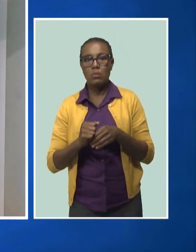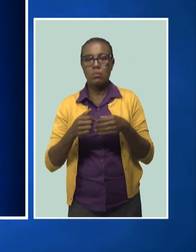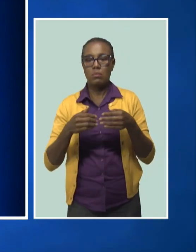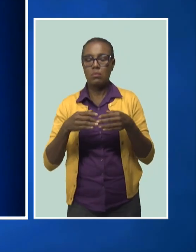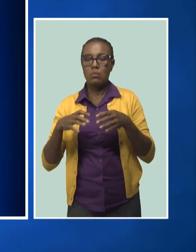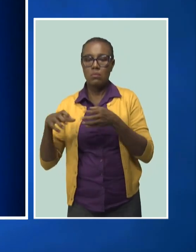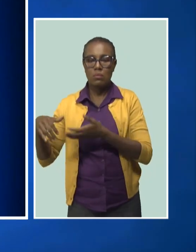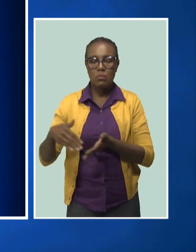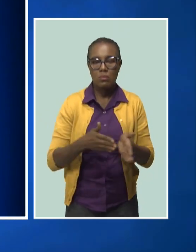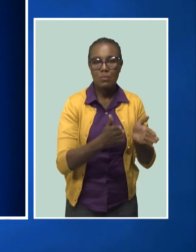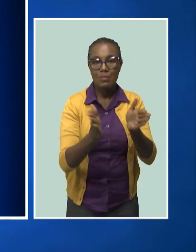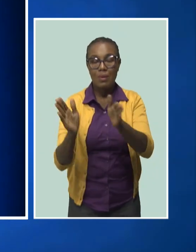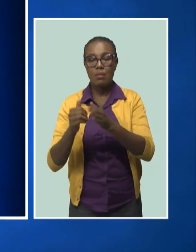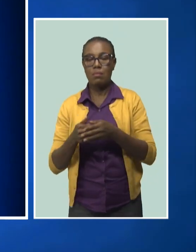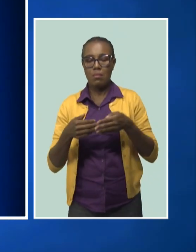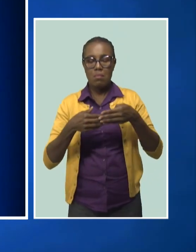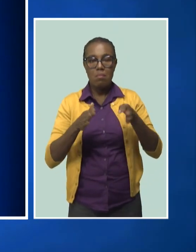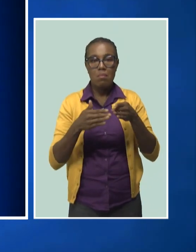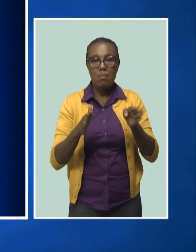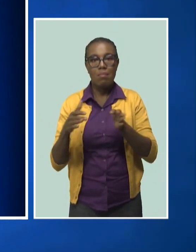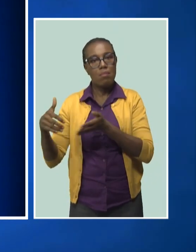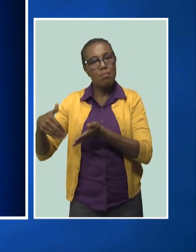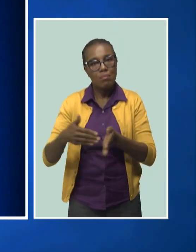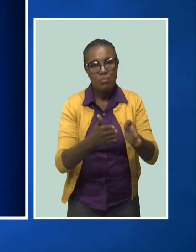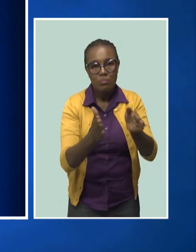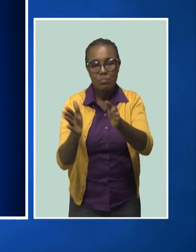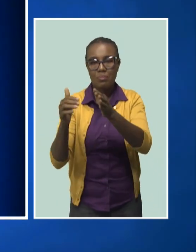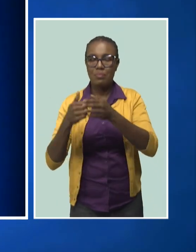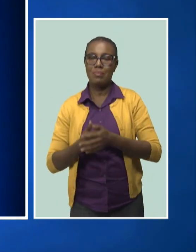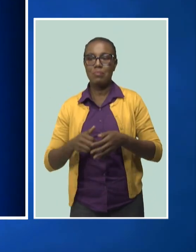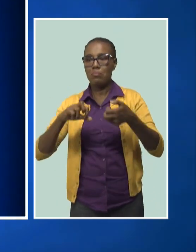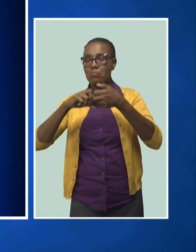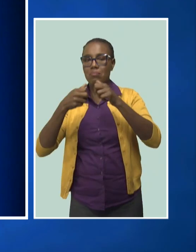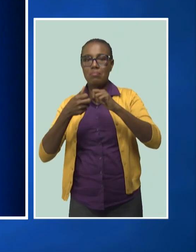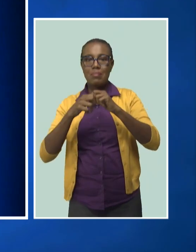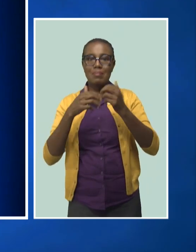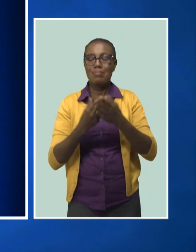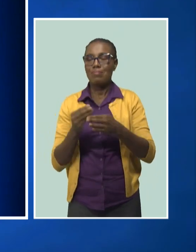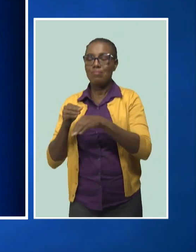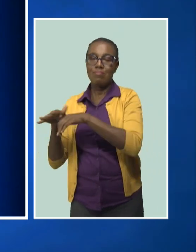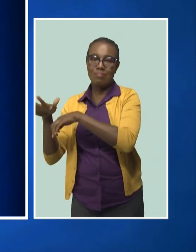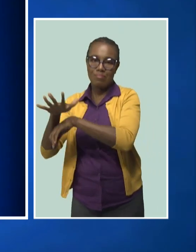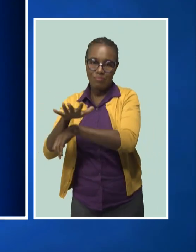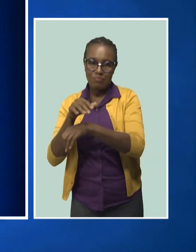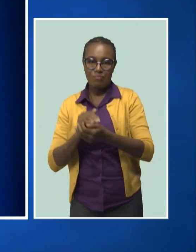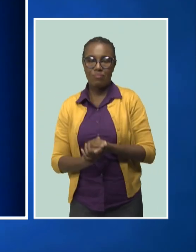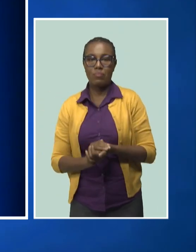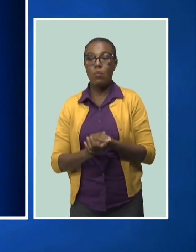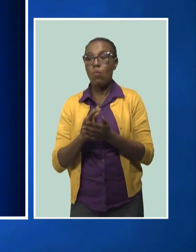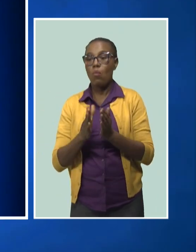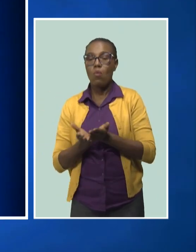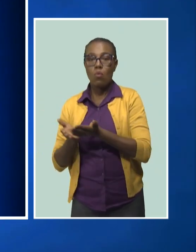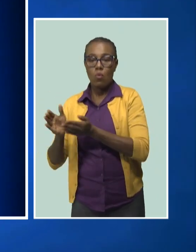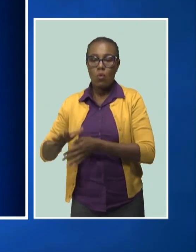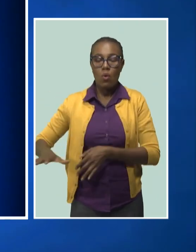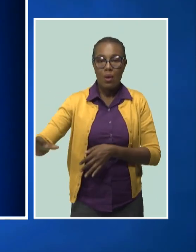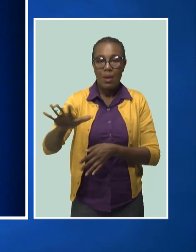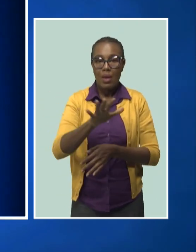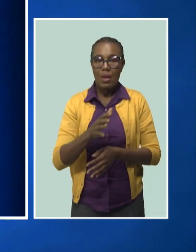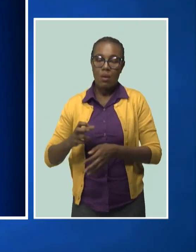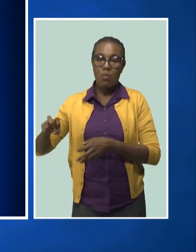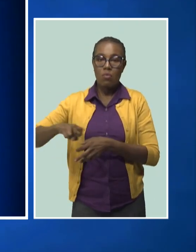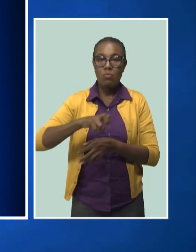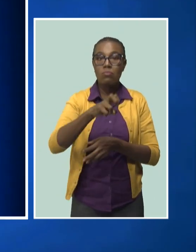crisis in the case of the Panama Canal. Maritime transportation accounts for around 80% of international